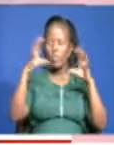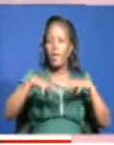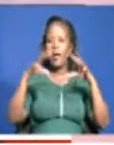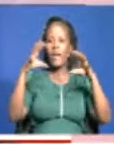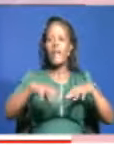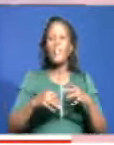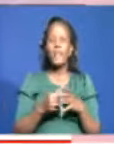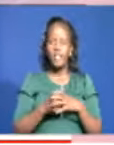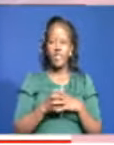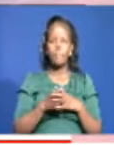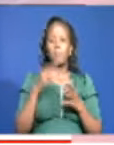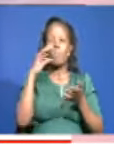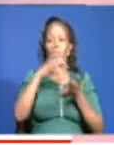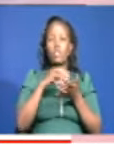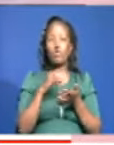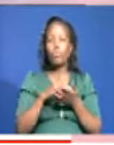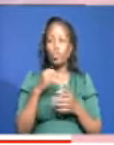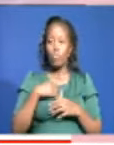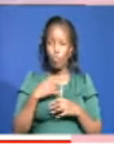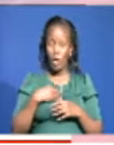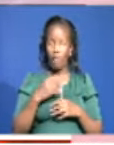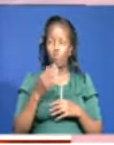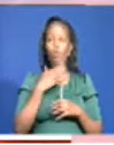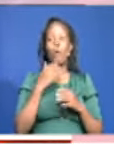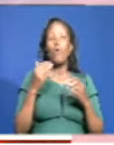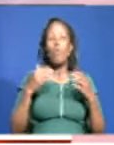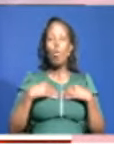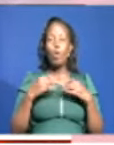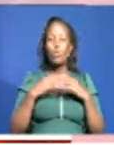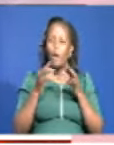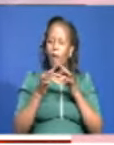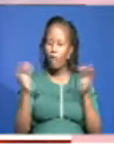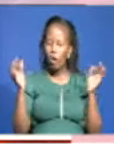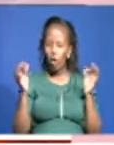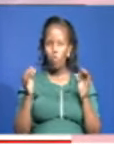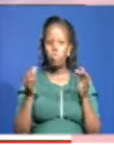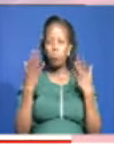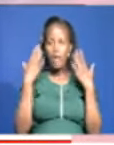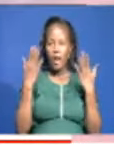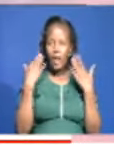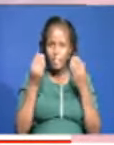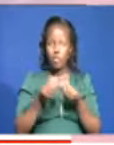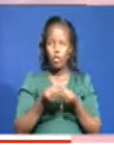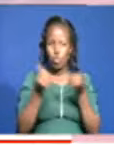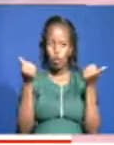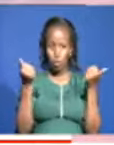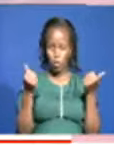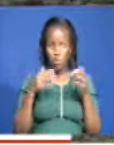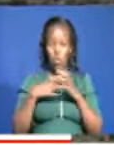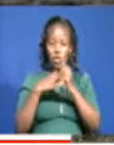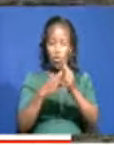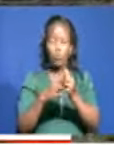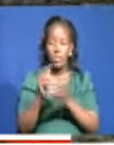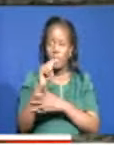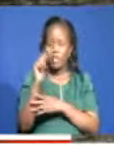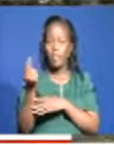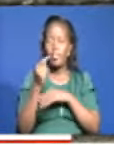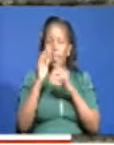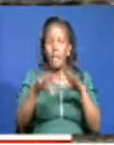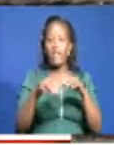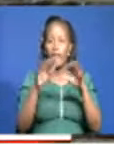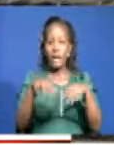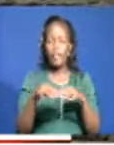robust, sustainable and long-lasting solutions to drive Kenya into an agricultural powerhouse. Alan